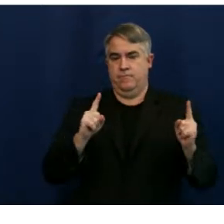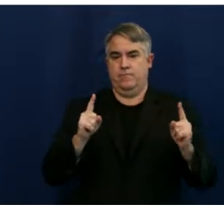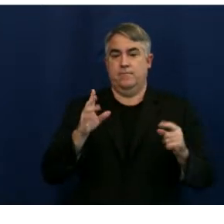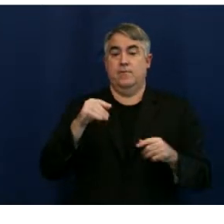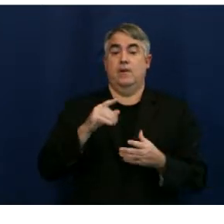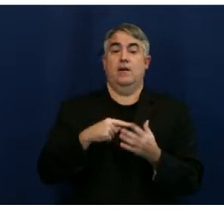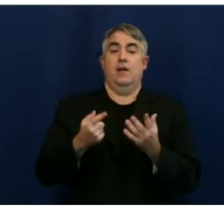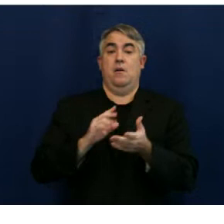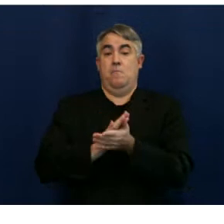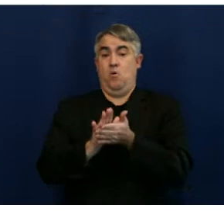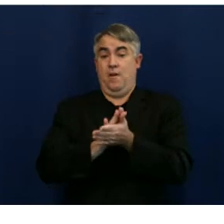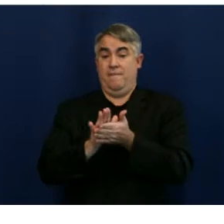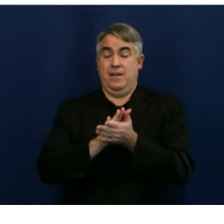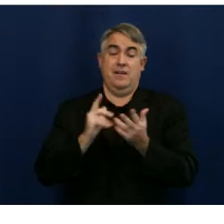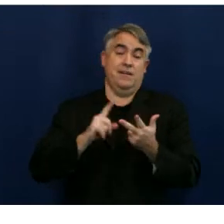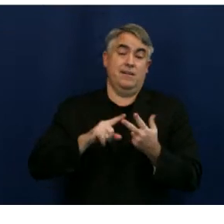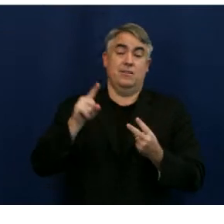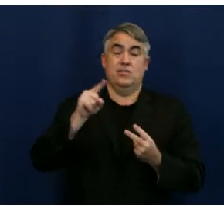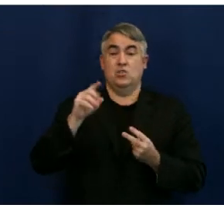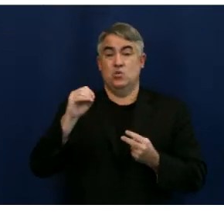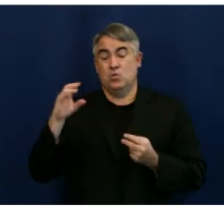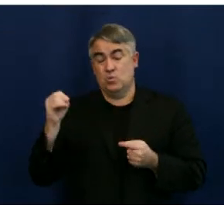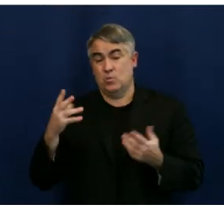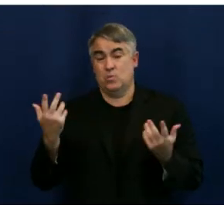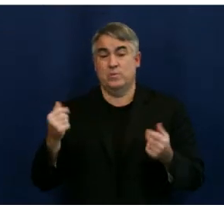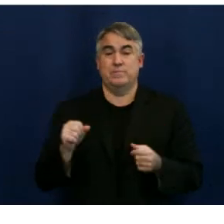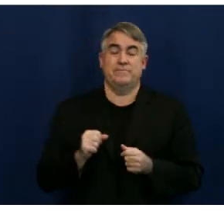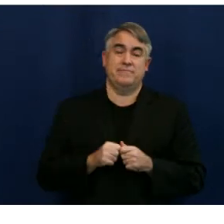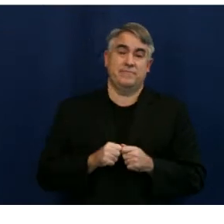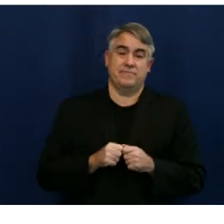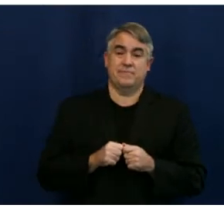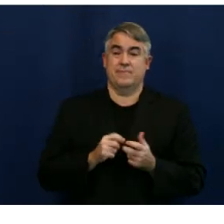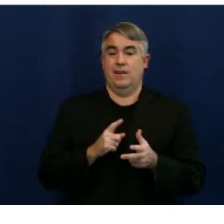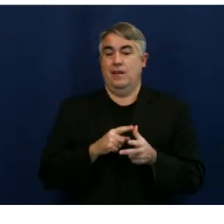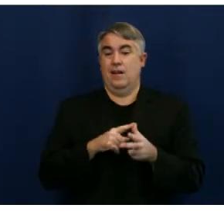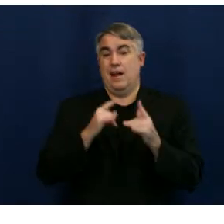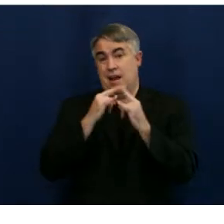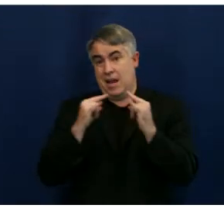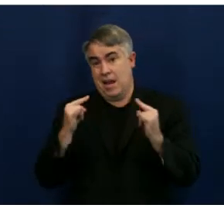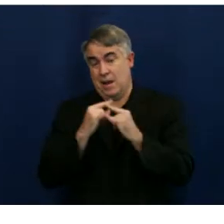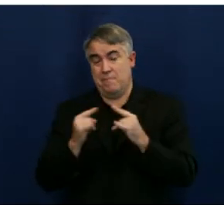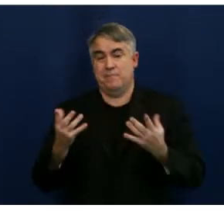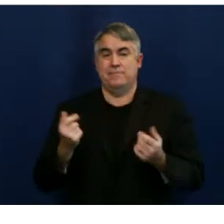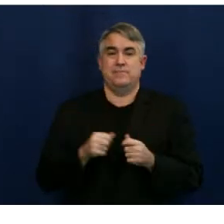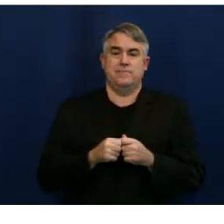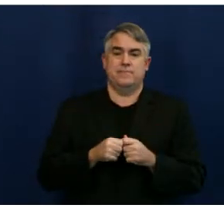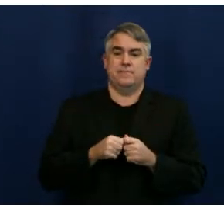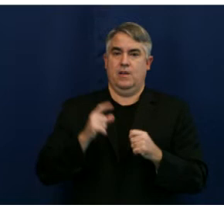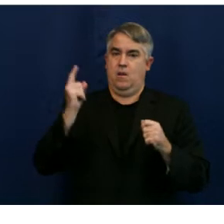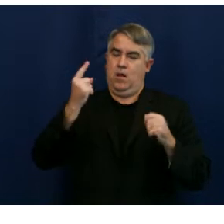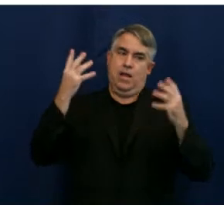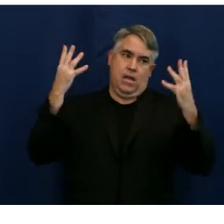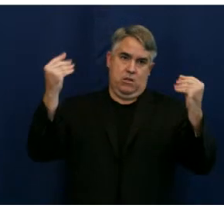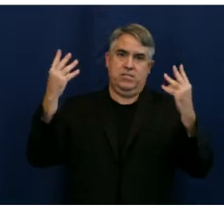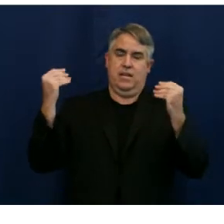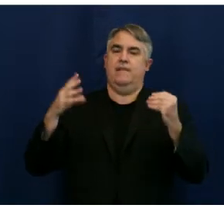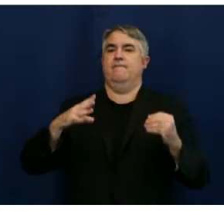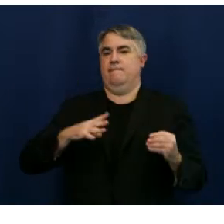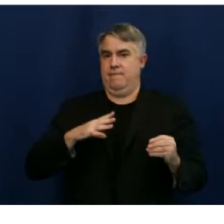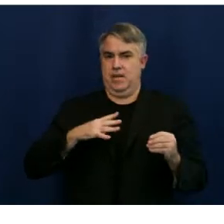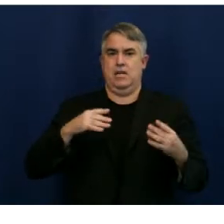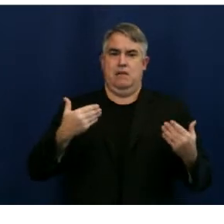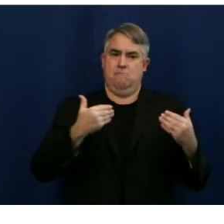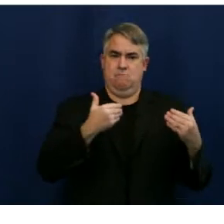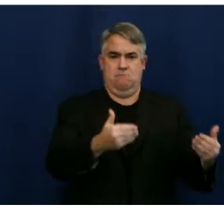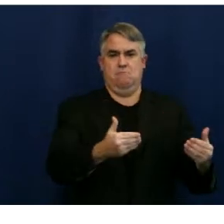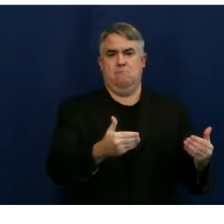theaters, zoos, and aquariums and outdoor recreations, including camping, again, are allowable for outdoor type settings. And then the final slide here